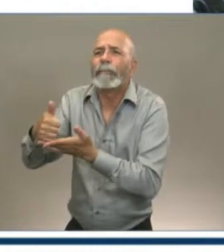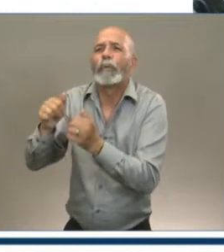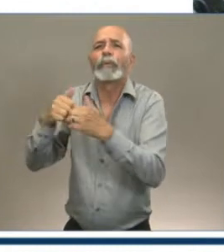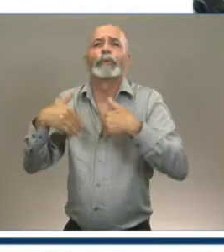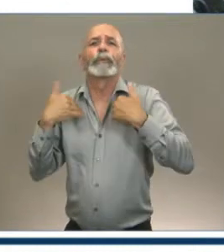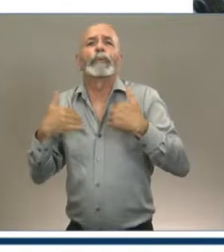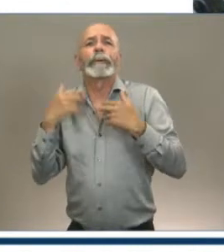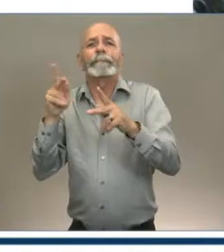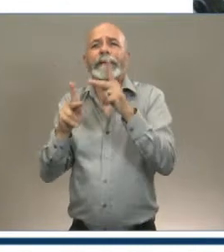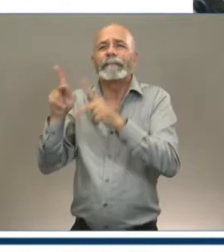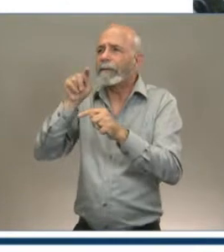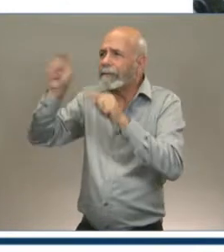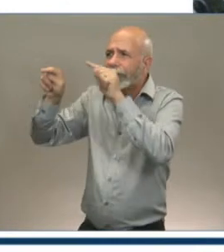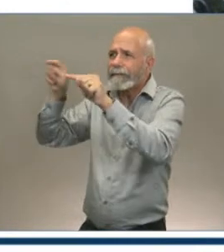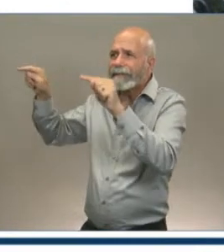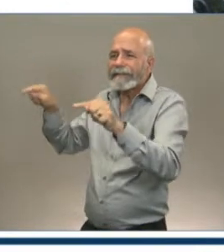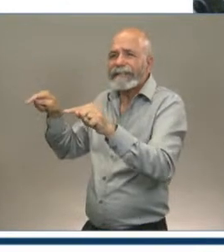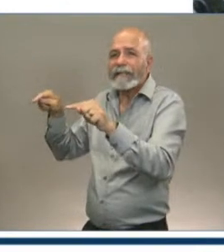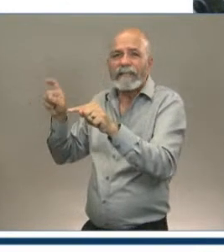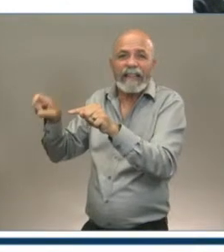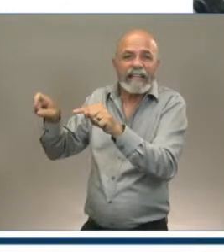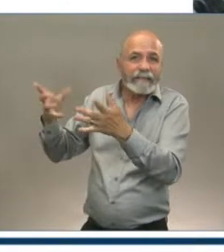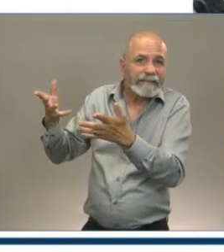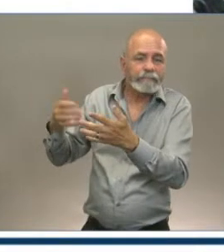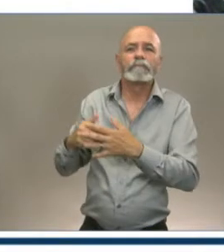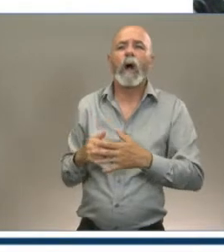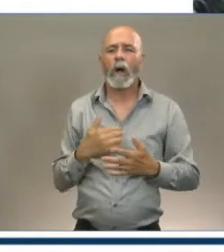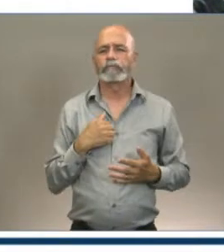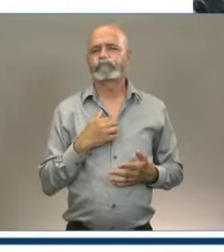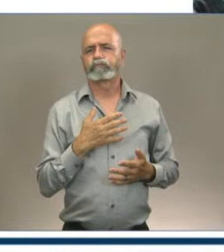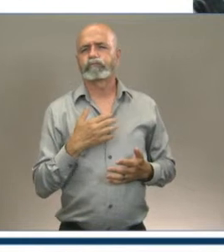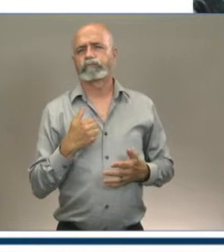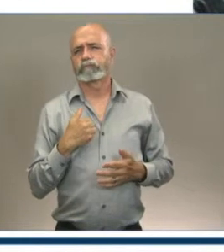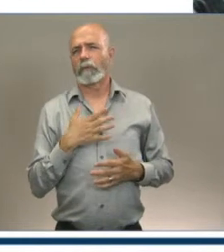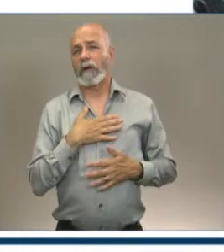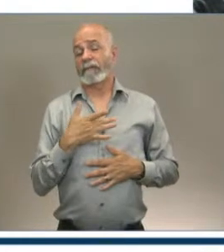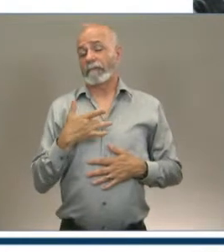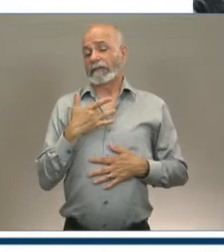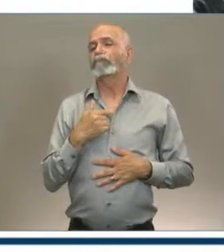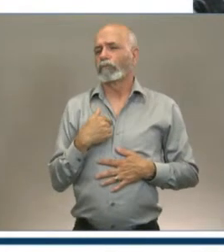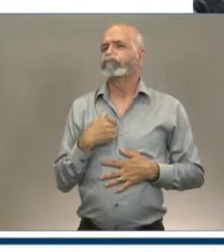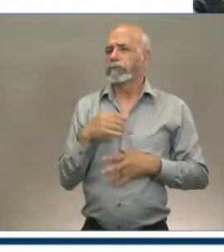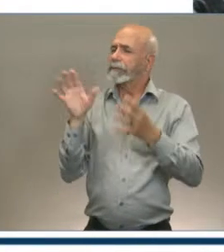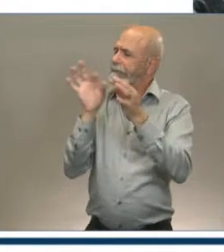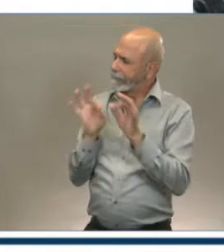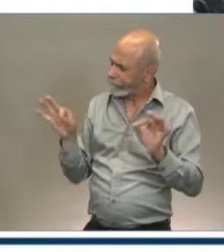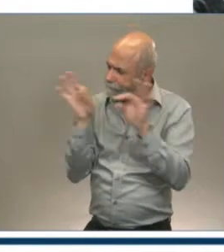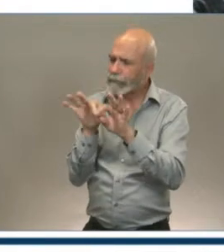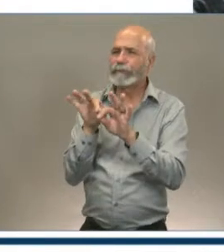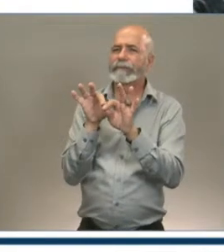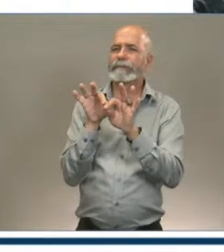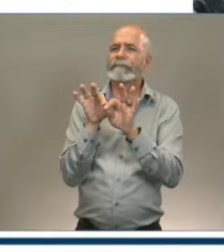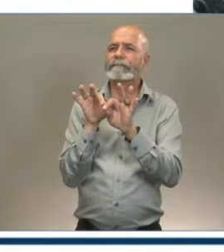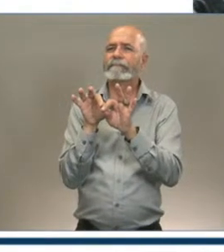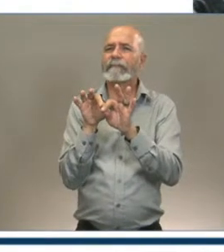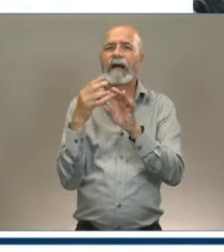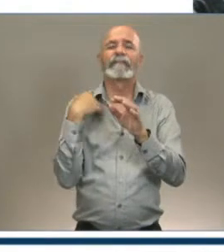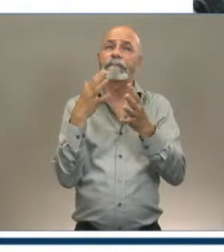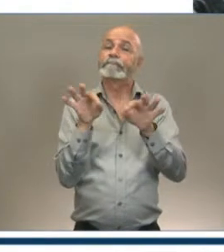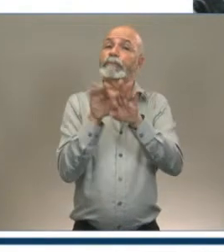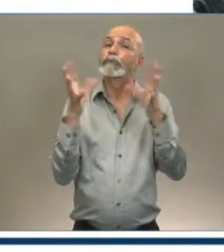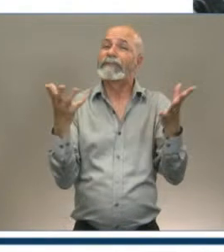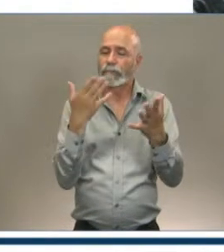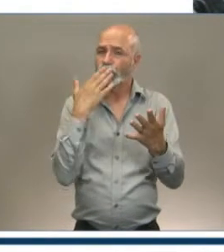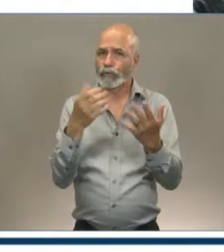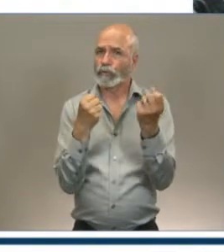community along with us. We think that this is an important support for Nova Scotians with COVID.